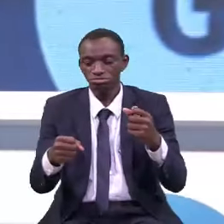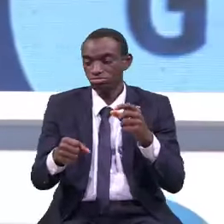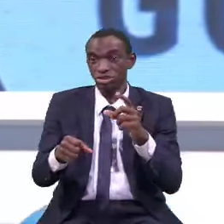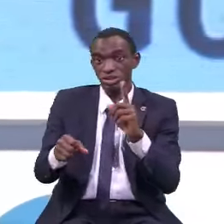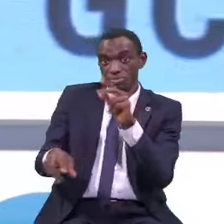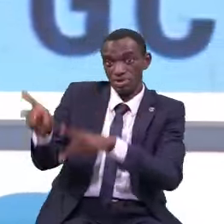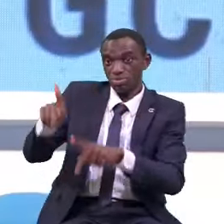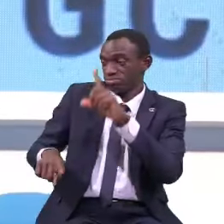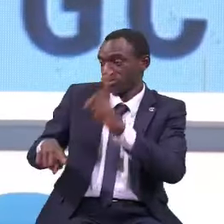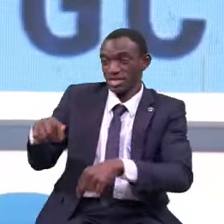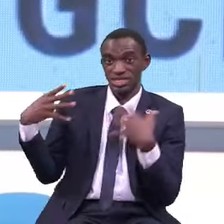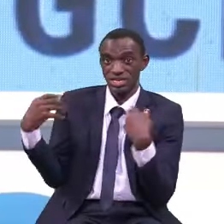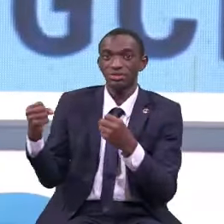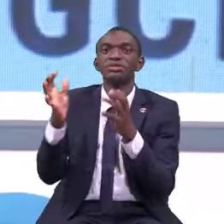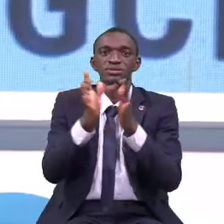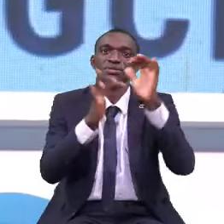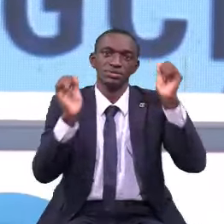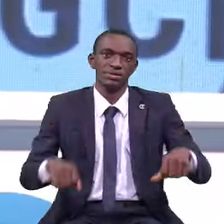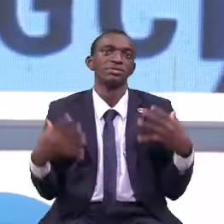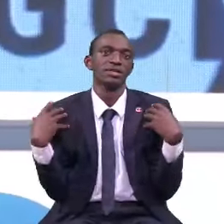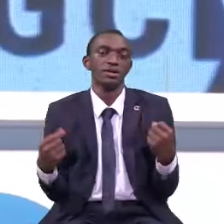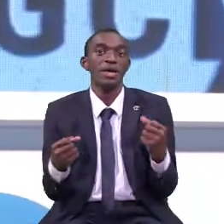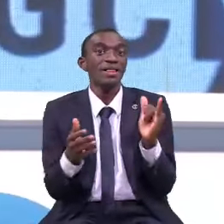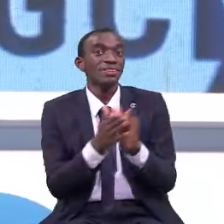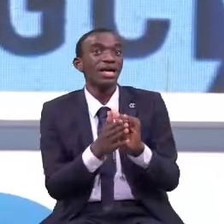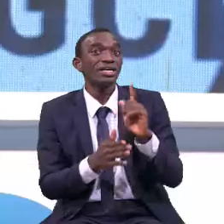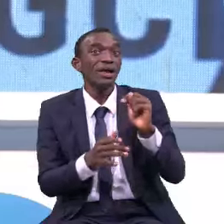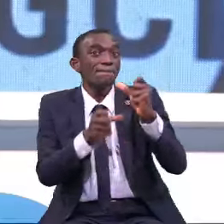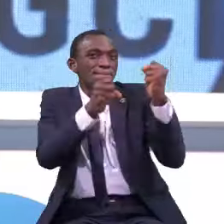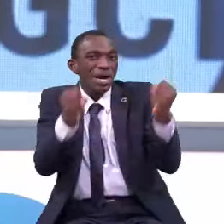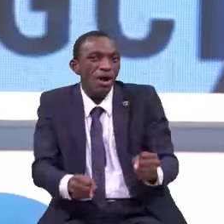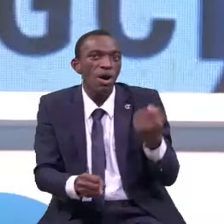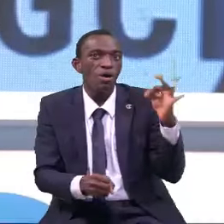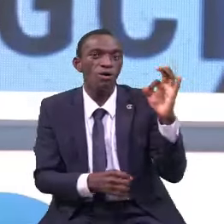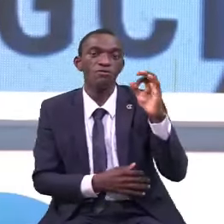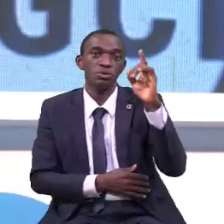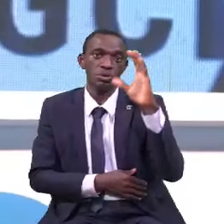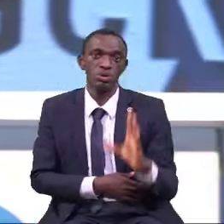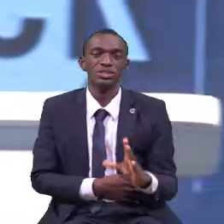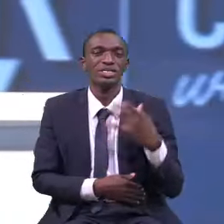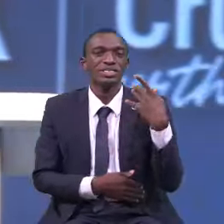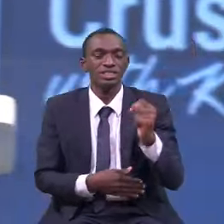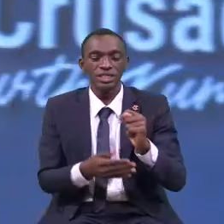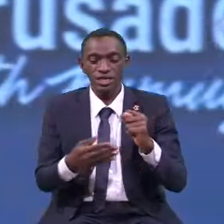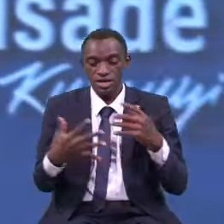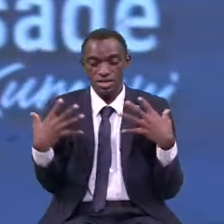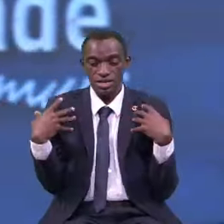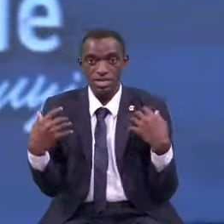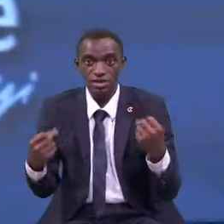That the power of the Lord, that the virtue of the Lord, that